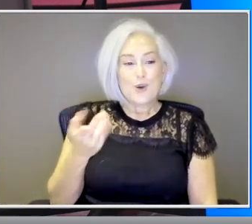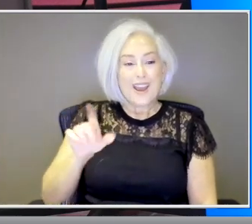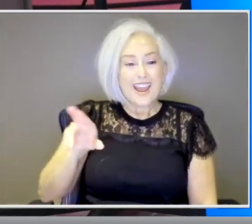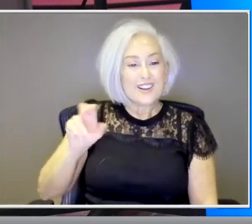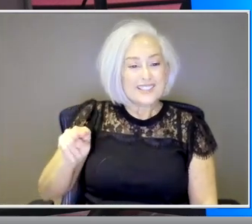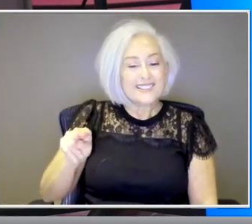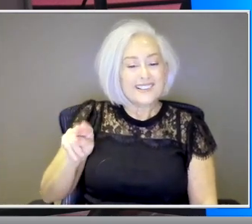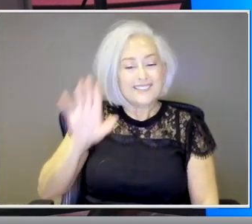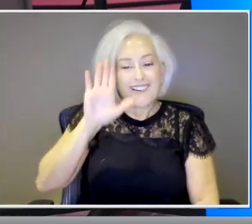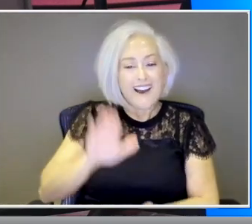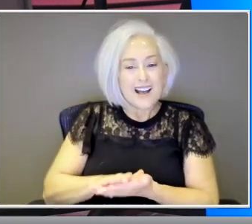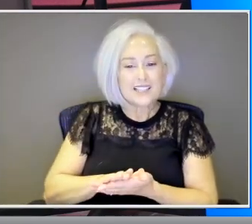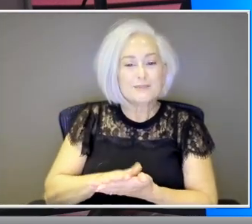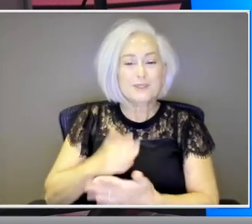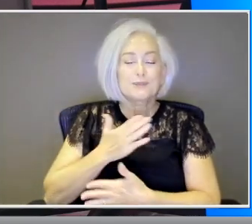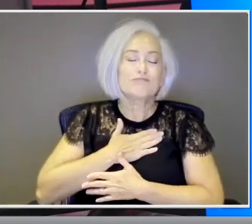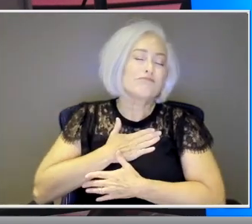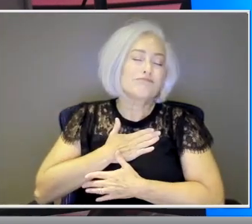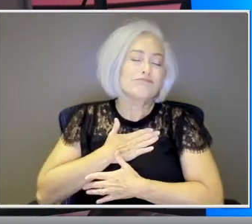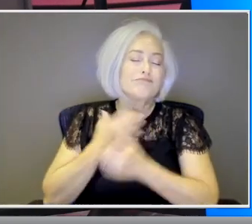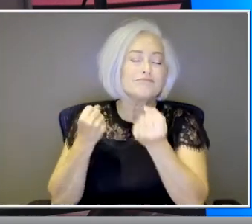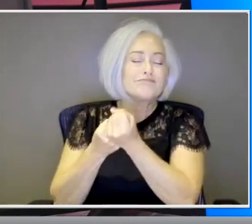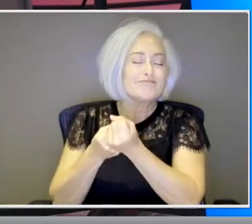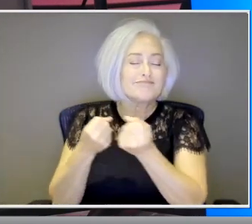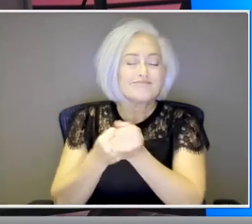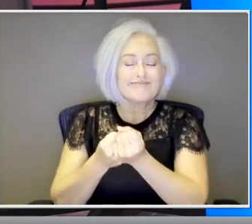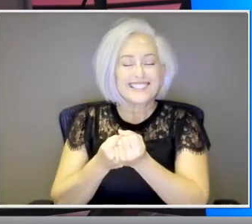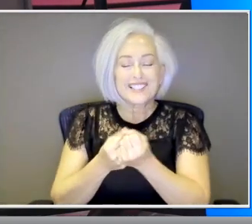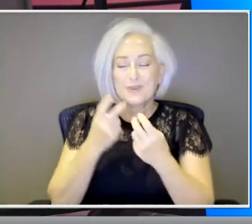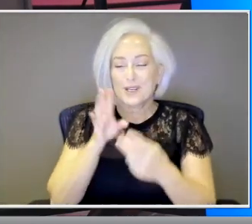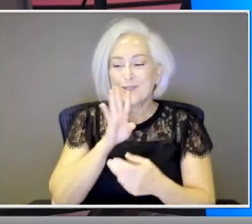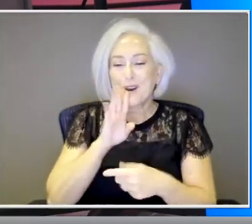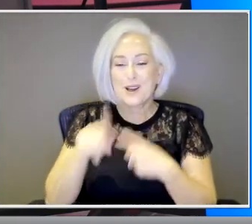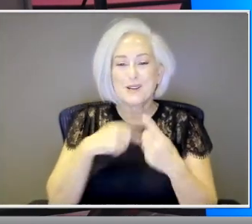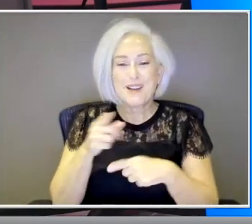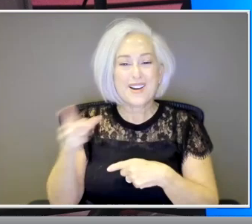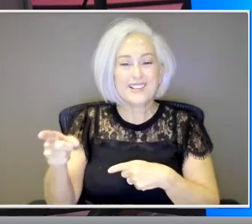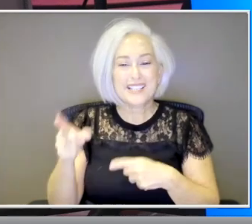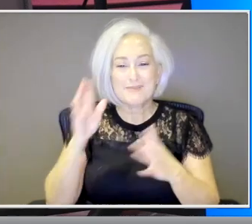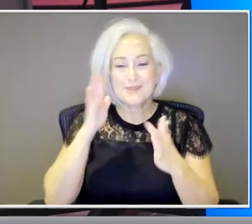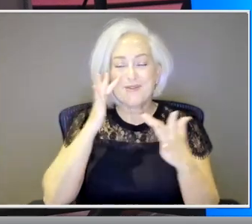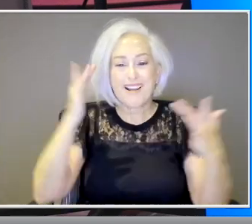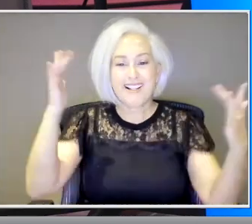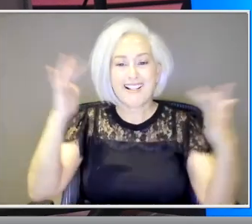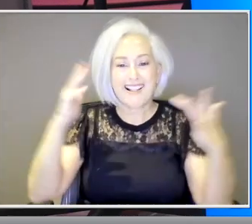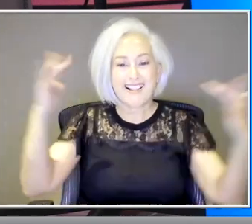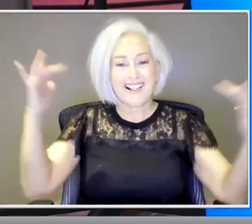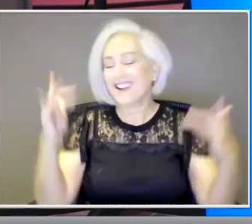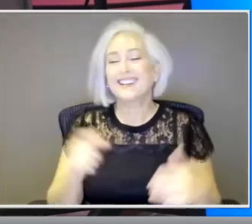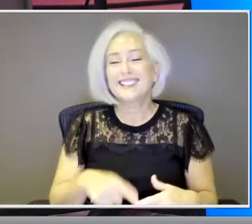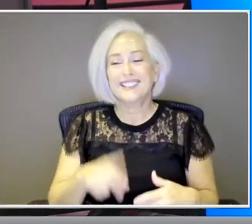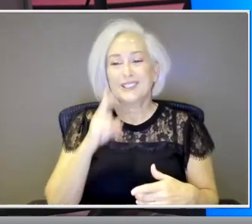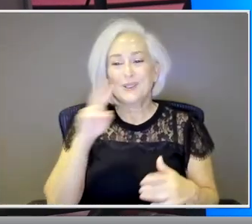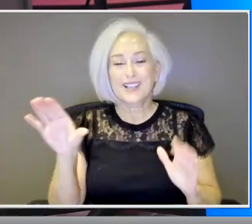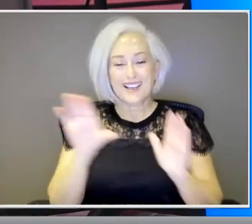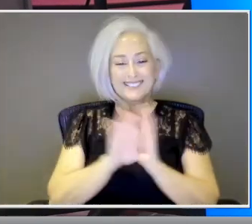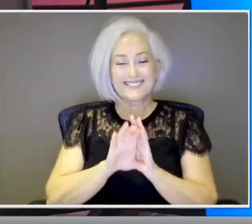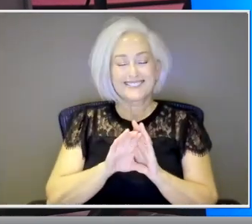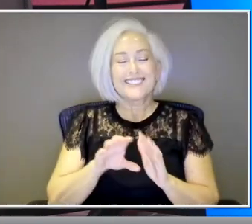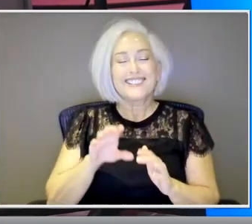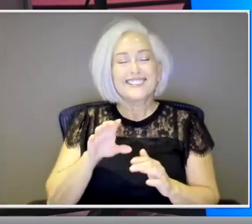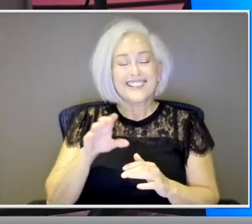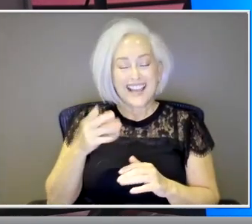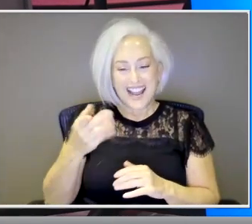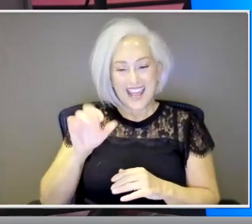him, you glow, and feel free to get another shot of that handsome guy who's in the control room here to support you. As a couple, how do you